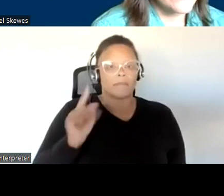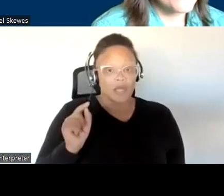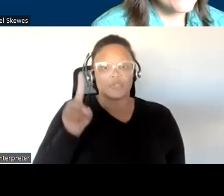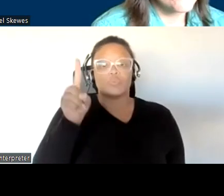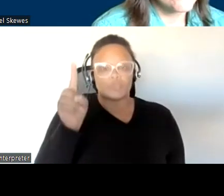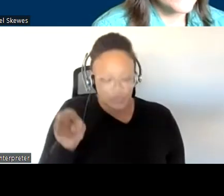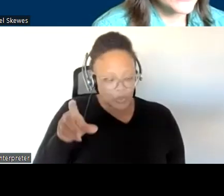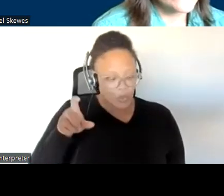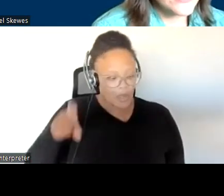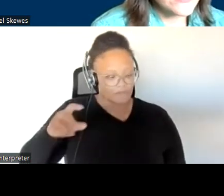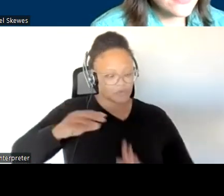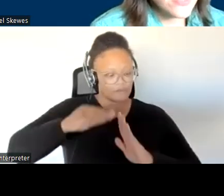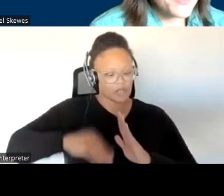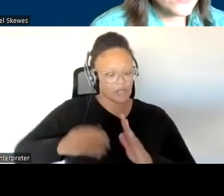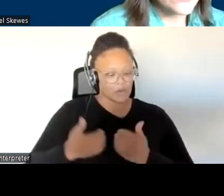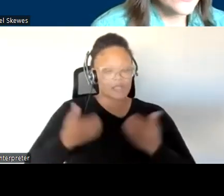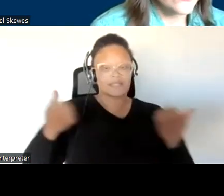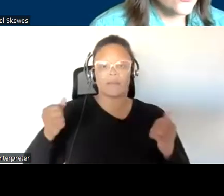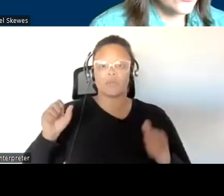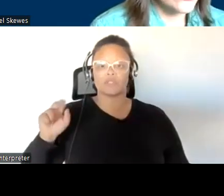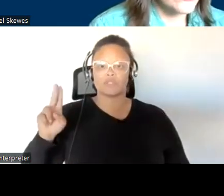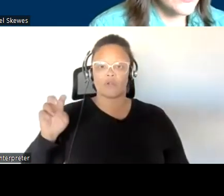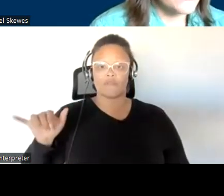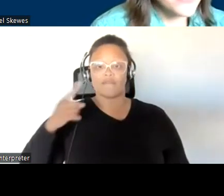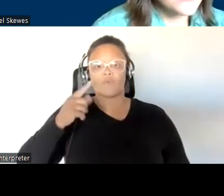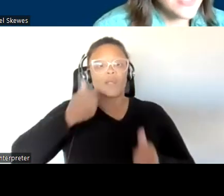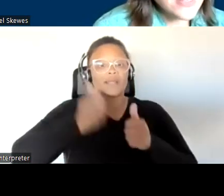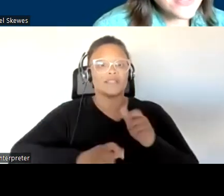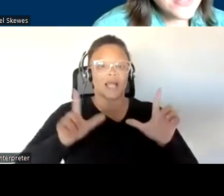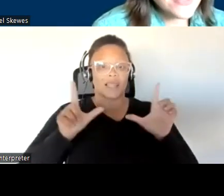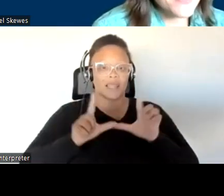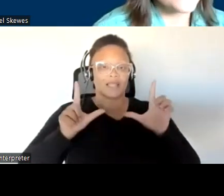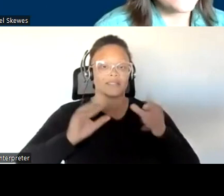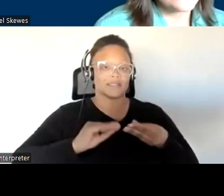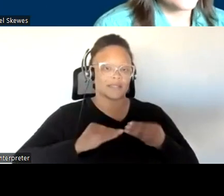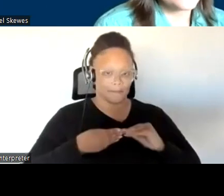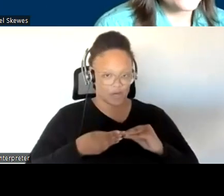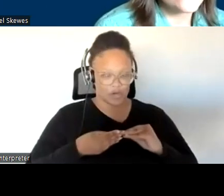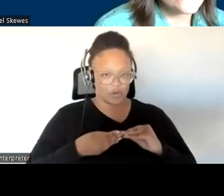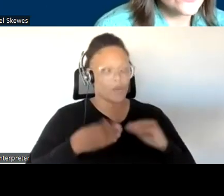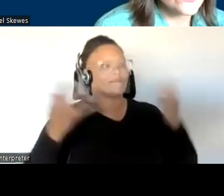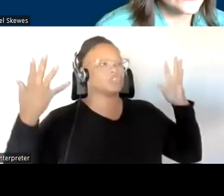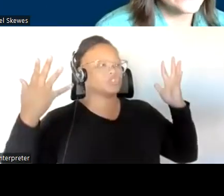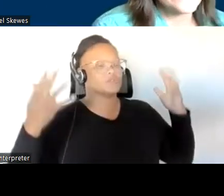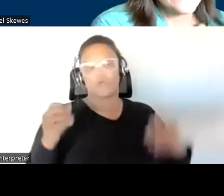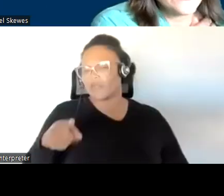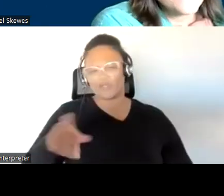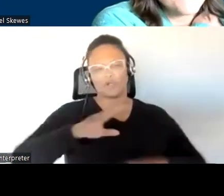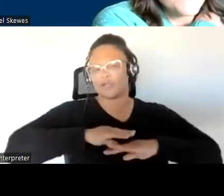for each license number. Yes, Or, we did for that. licenses, right? Yeah, so you're